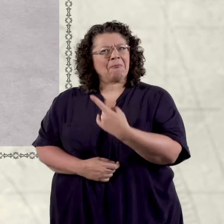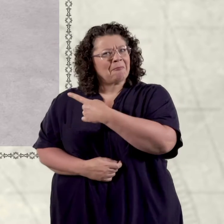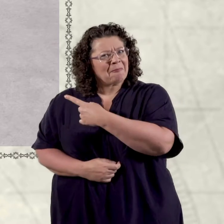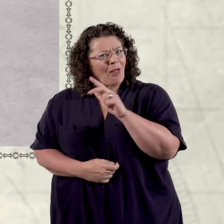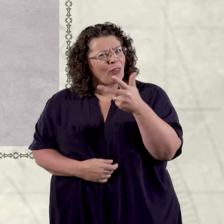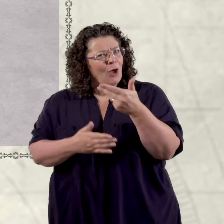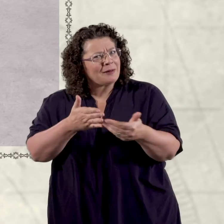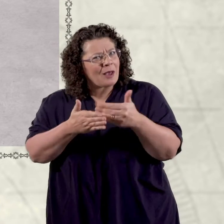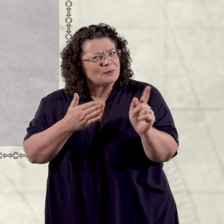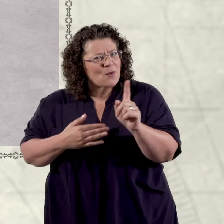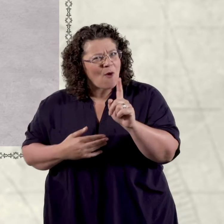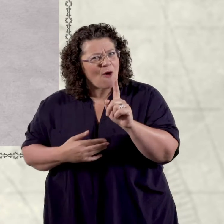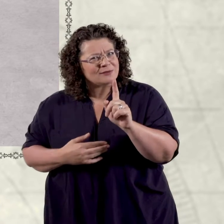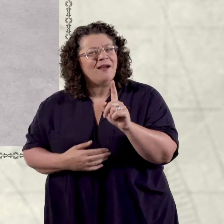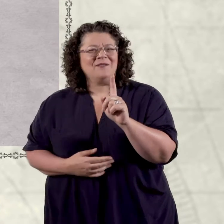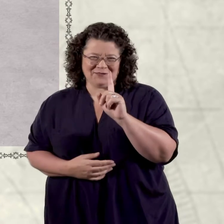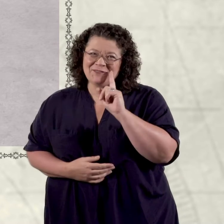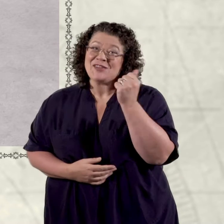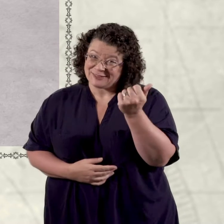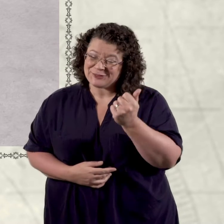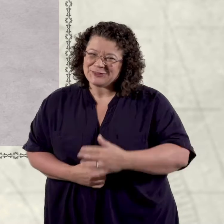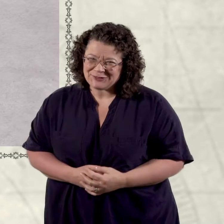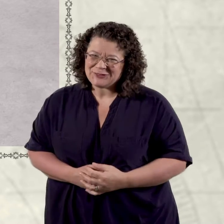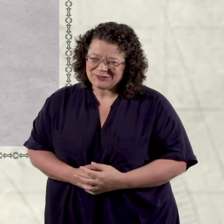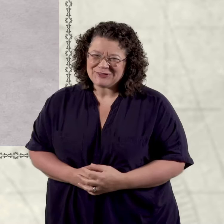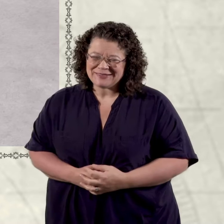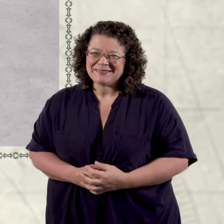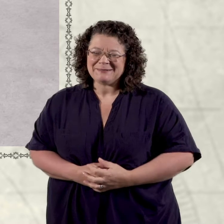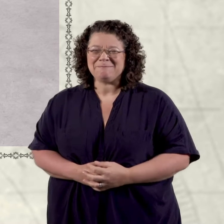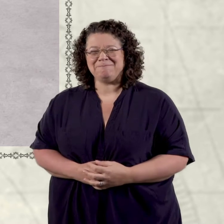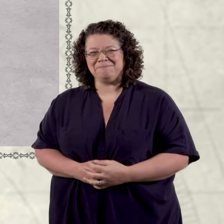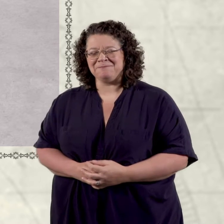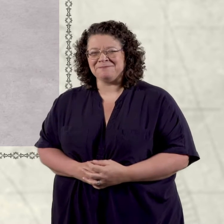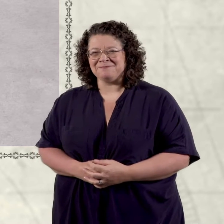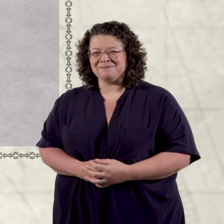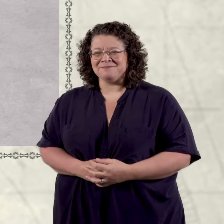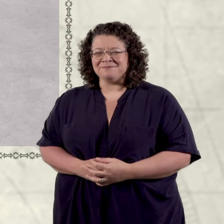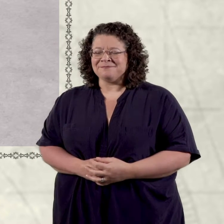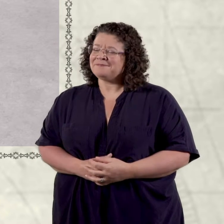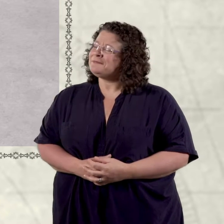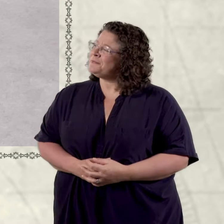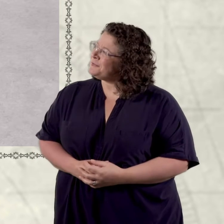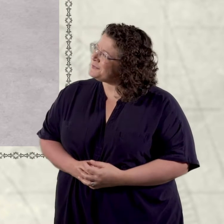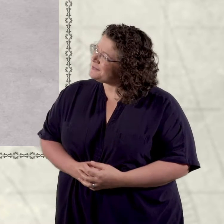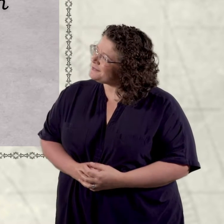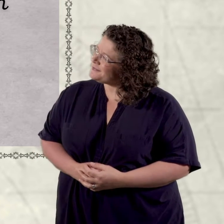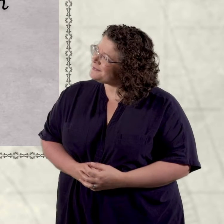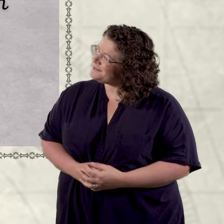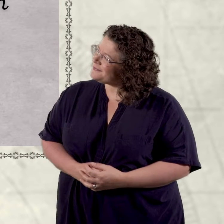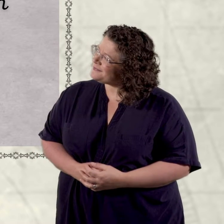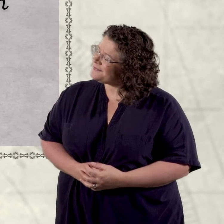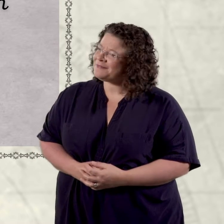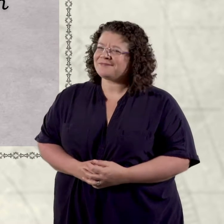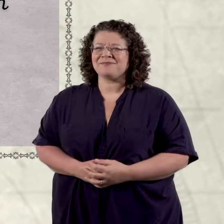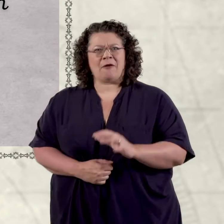Bonjour, je m'appelle William Morgan. French. Et